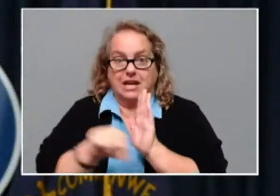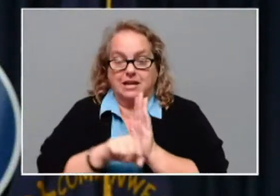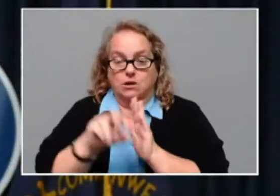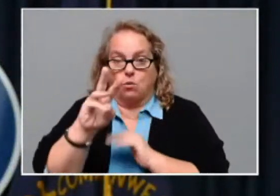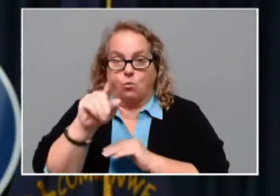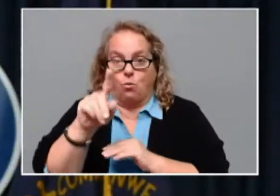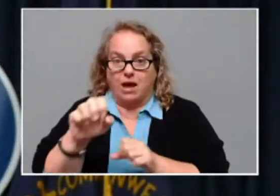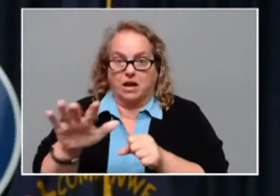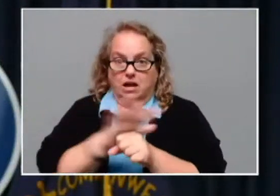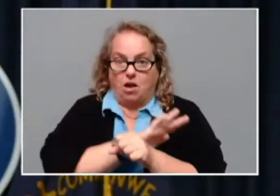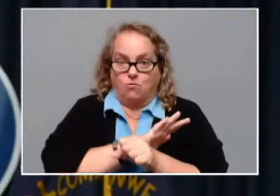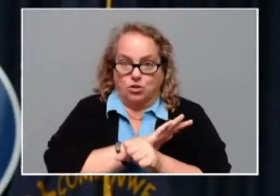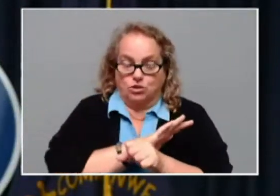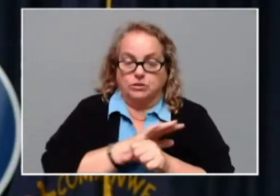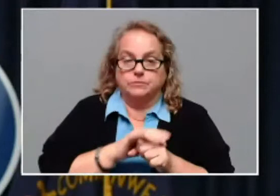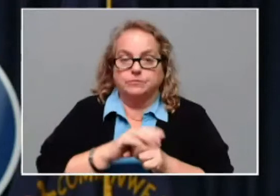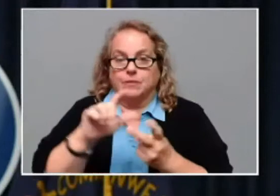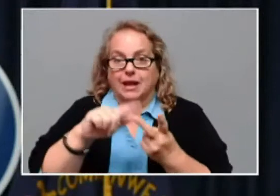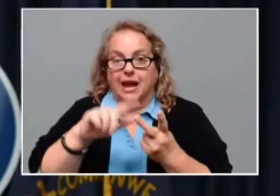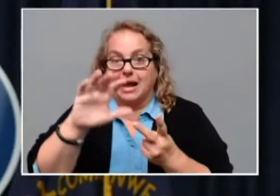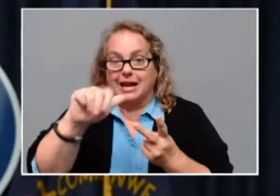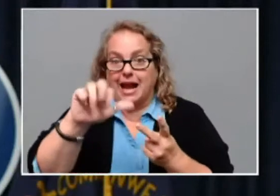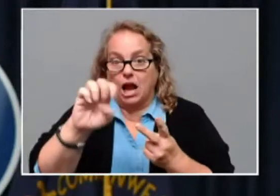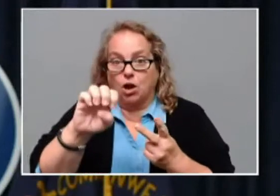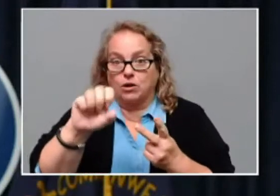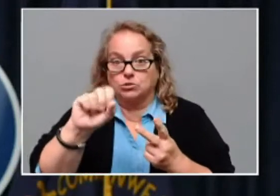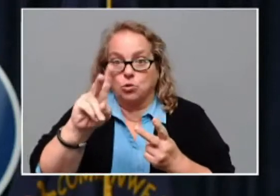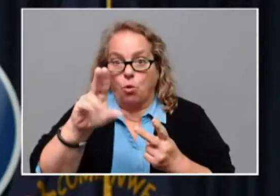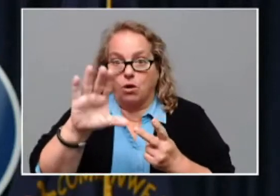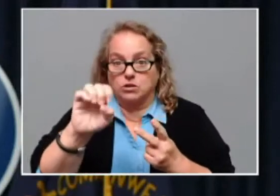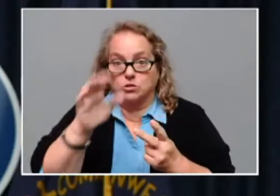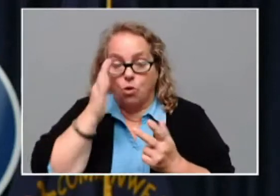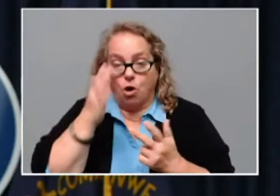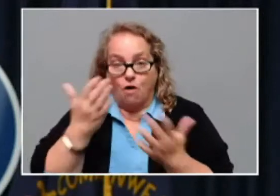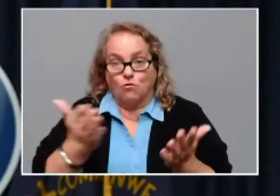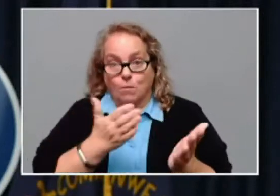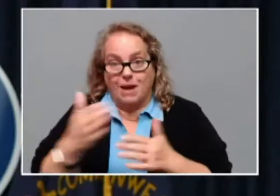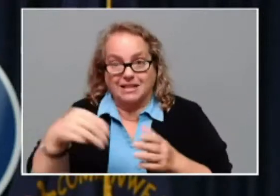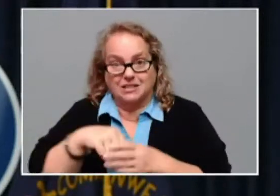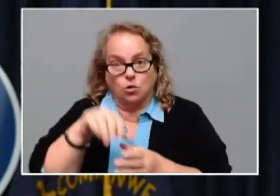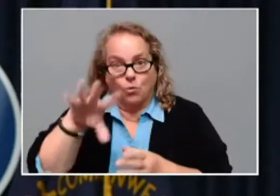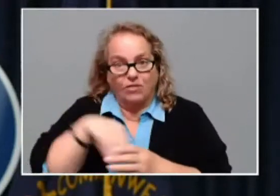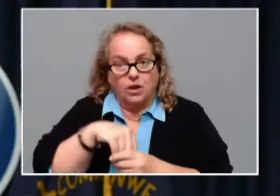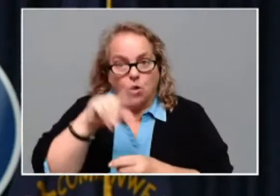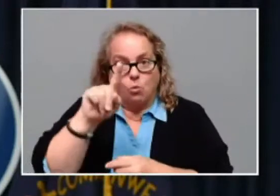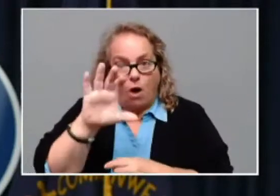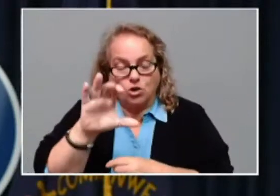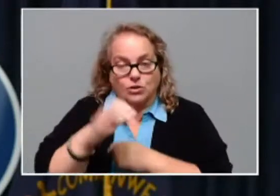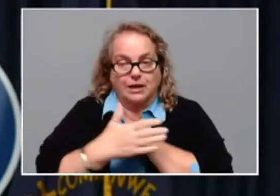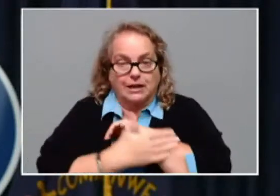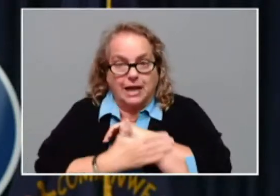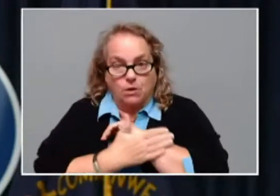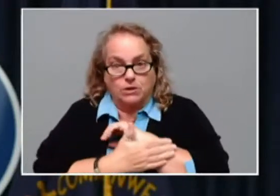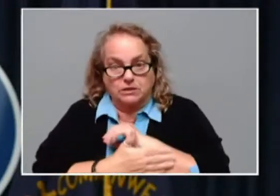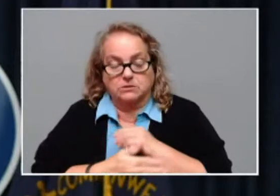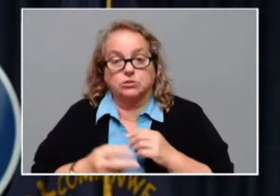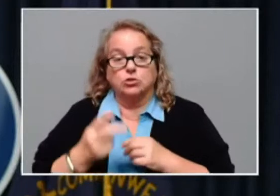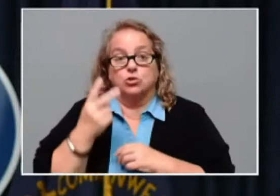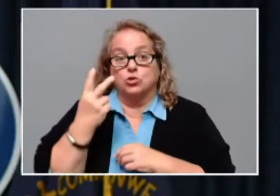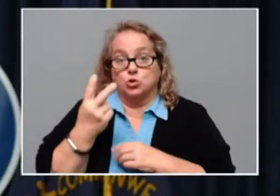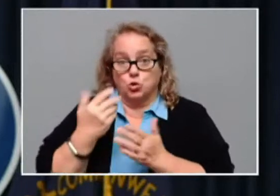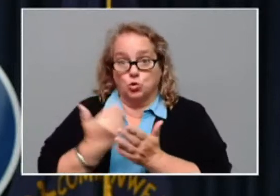offer plans in 100 counties. Plans will be available in select counties from 2 new health insurance providers as